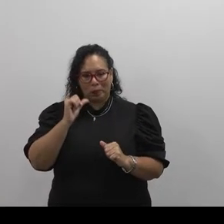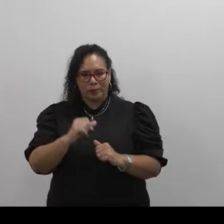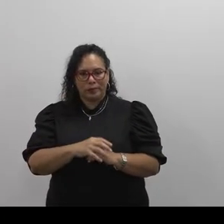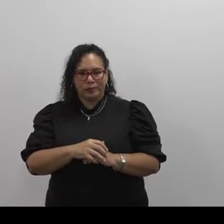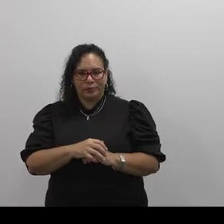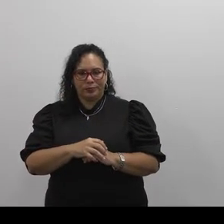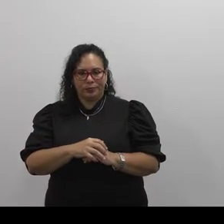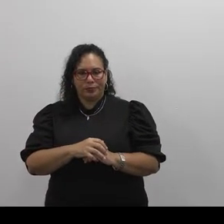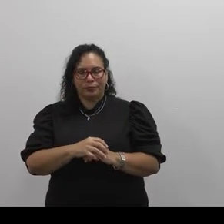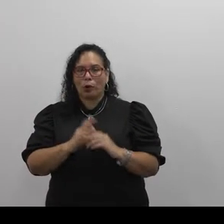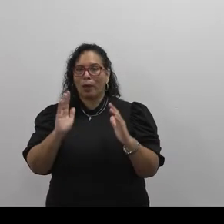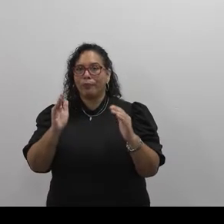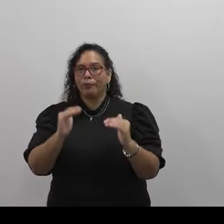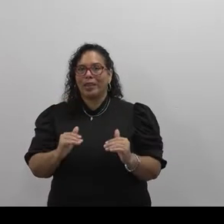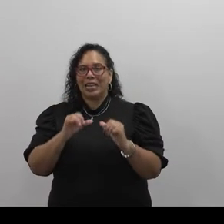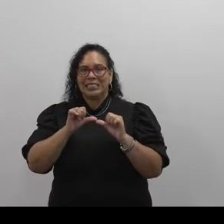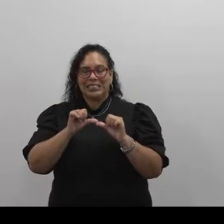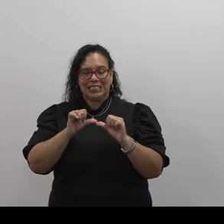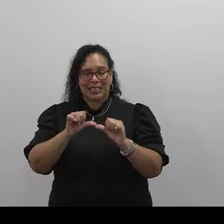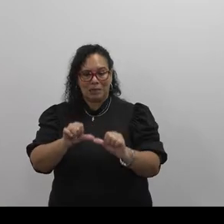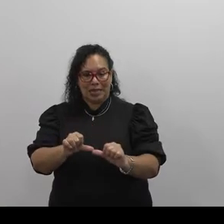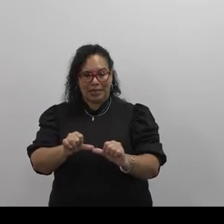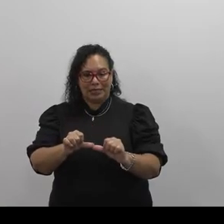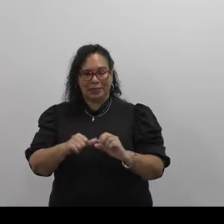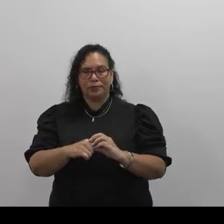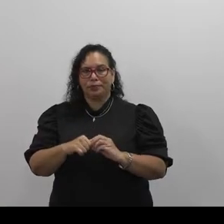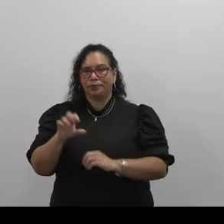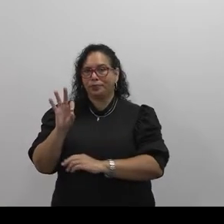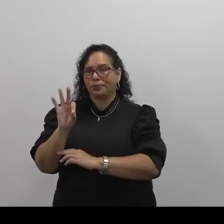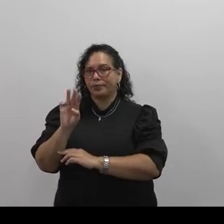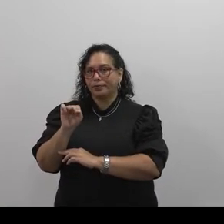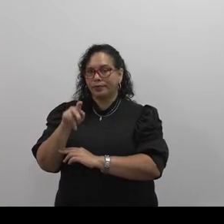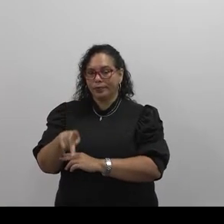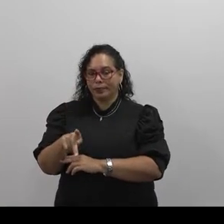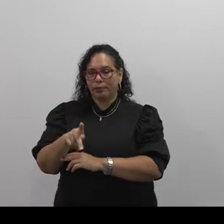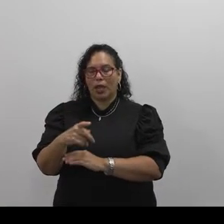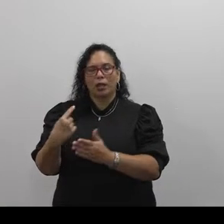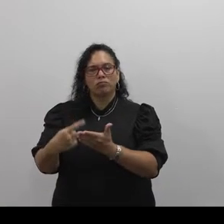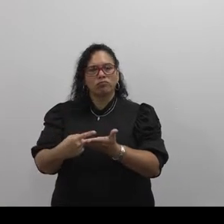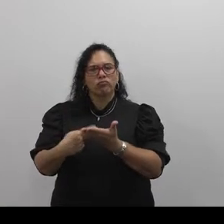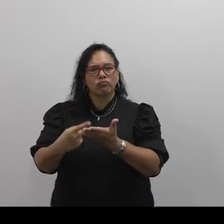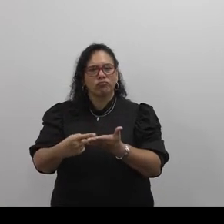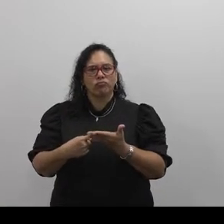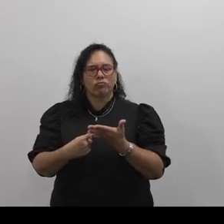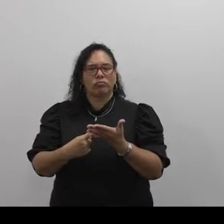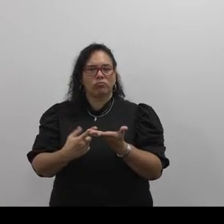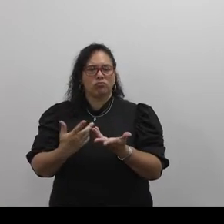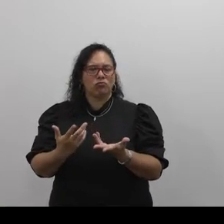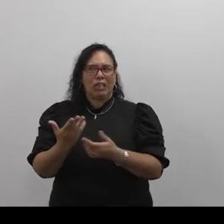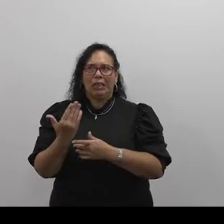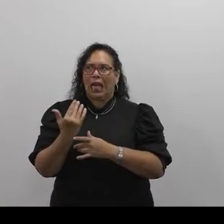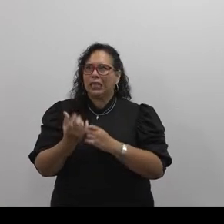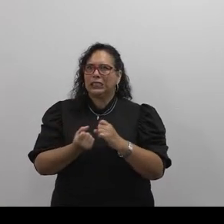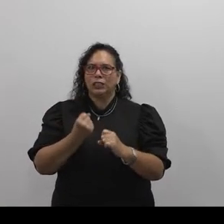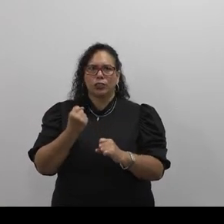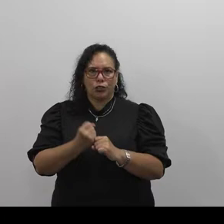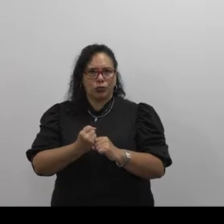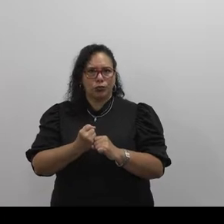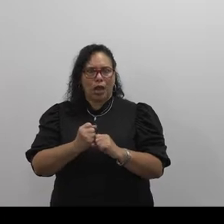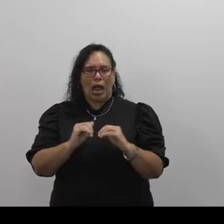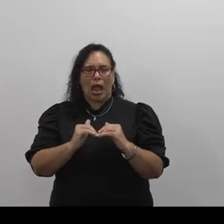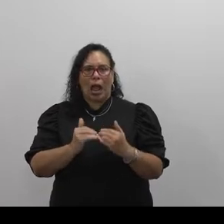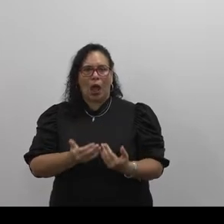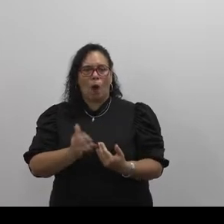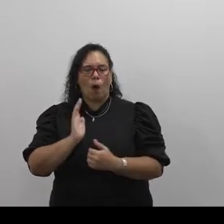So next we have sustainability as part of this facility master plan. And that's something we've been discussing also for the good part of the last year and how really